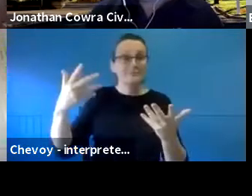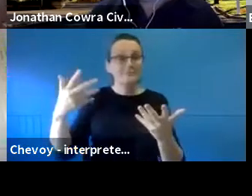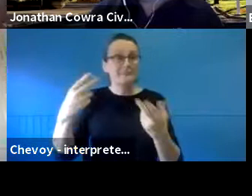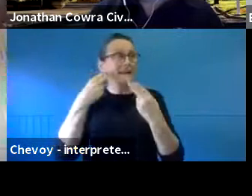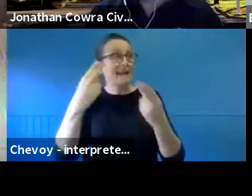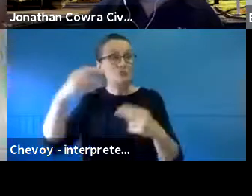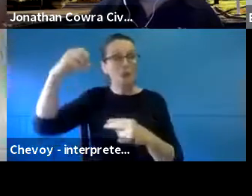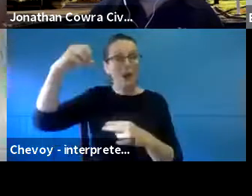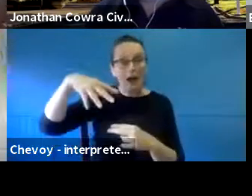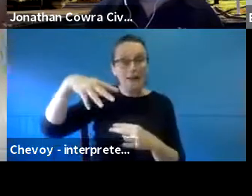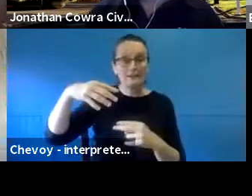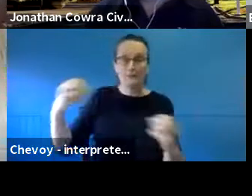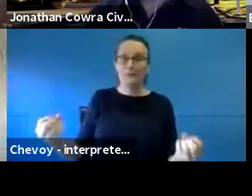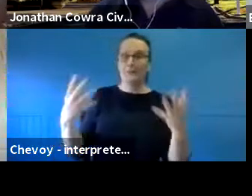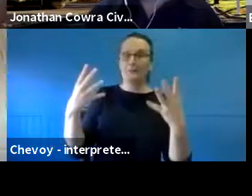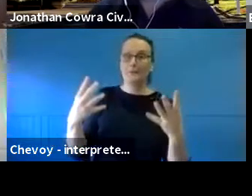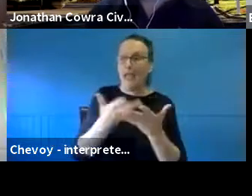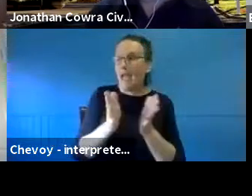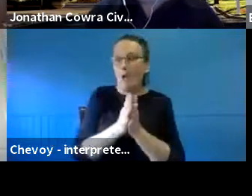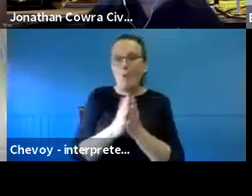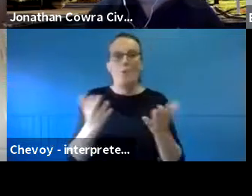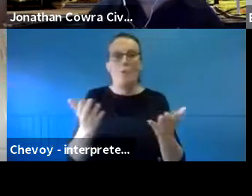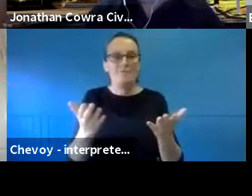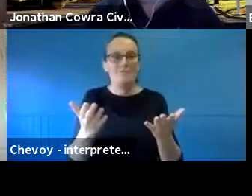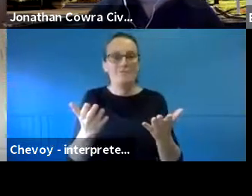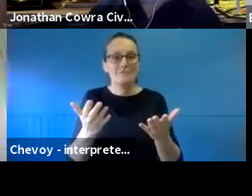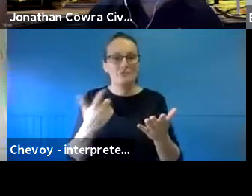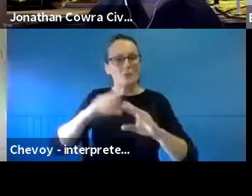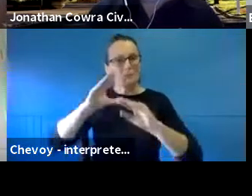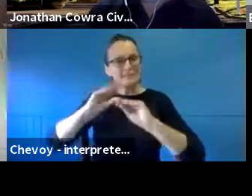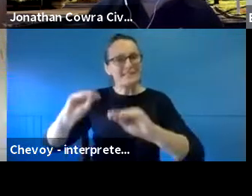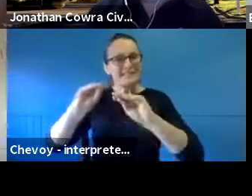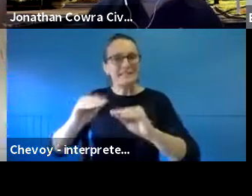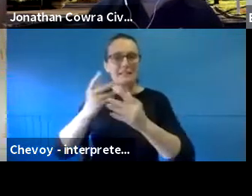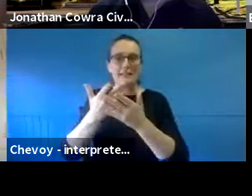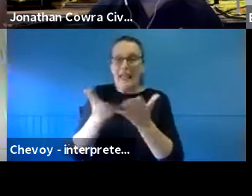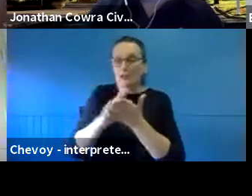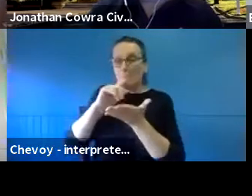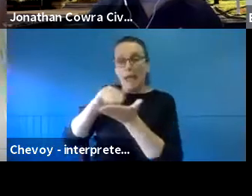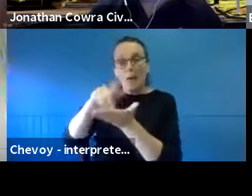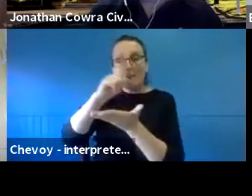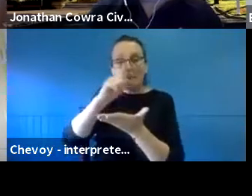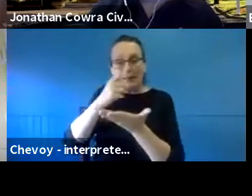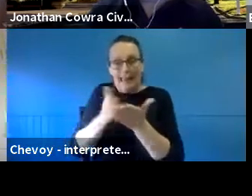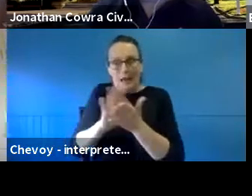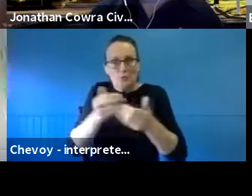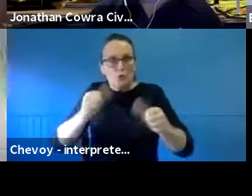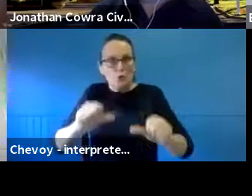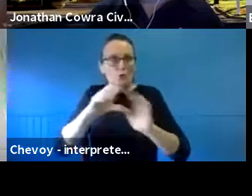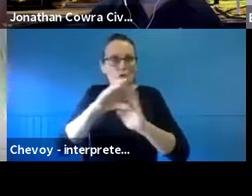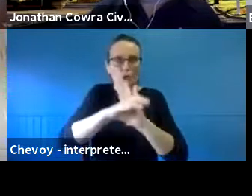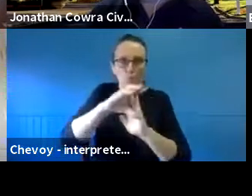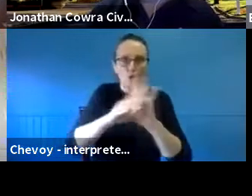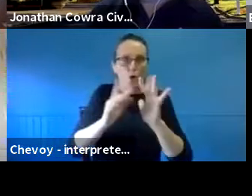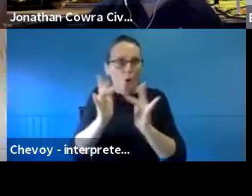example. We were doing all kinds of stuff around helping people learn and understand how to use these platforms